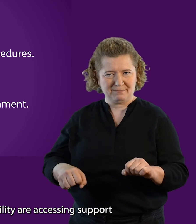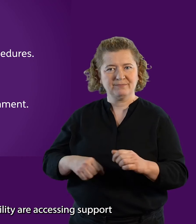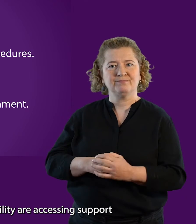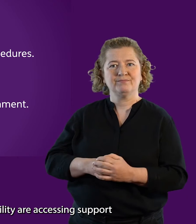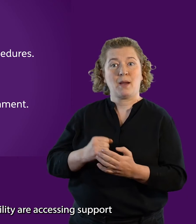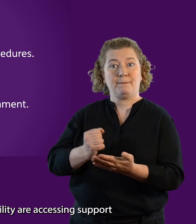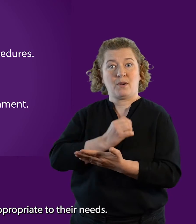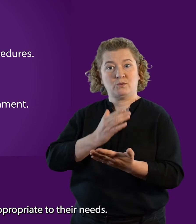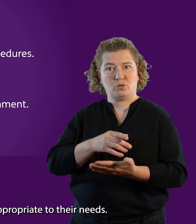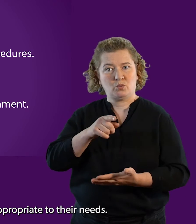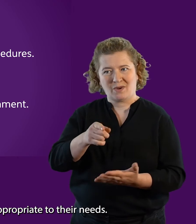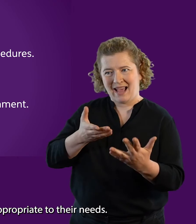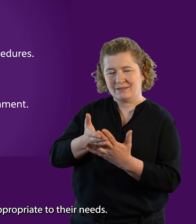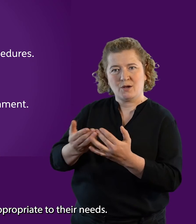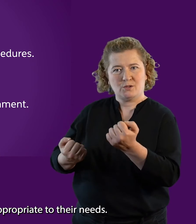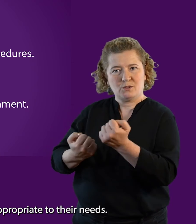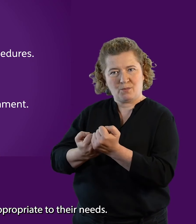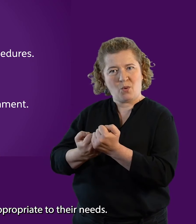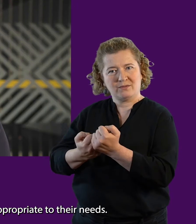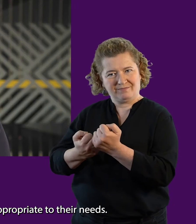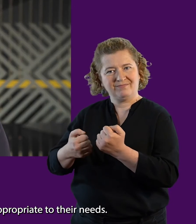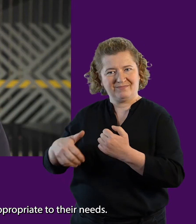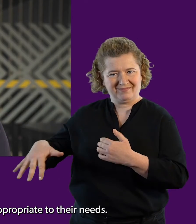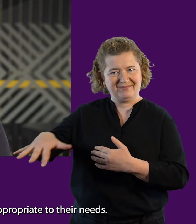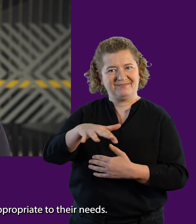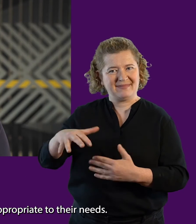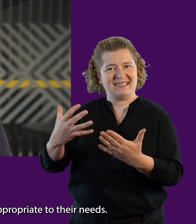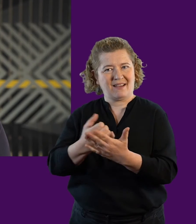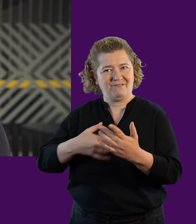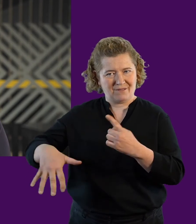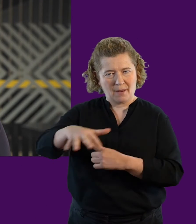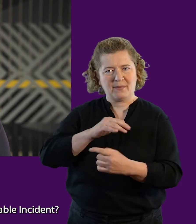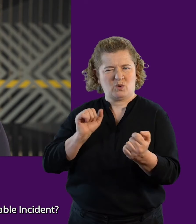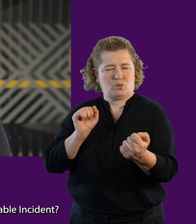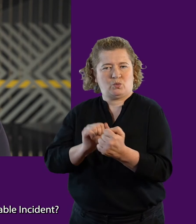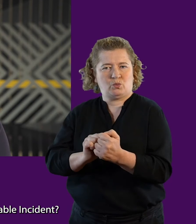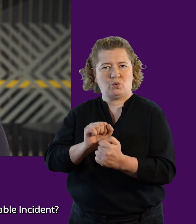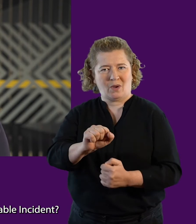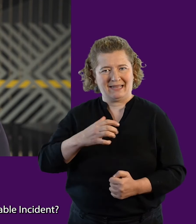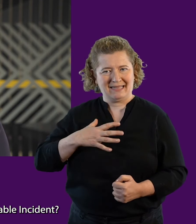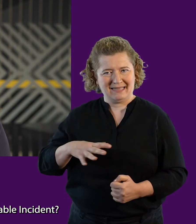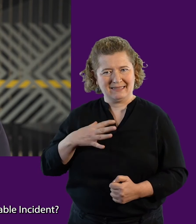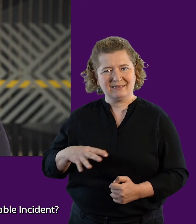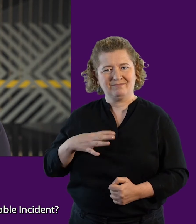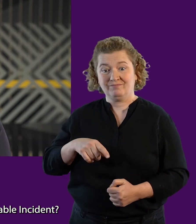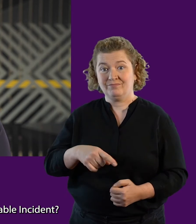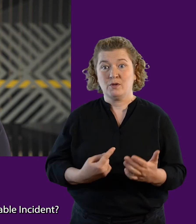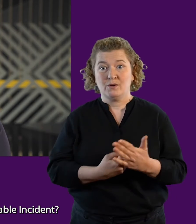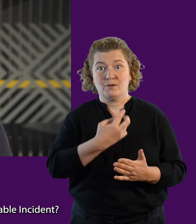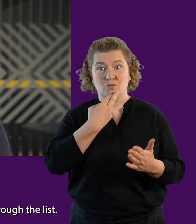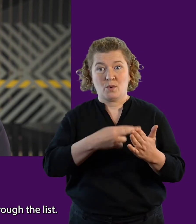are accessing supports in a safe environment that is appropriate to their needs. So what is a reportable